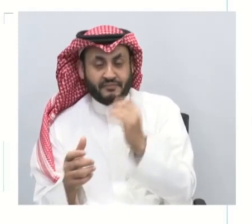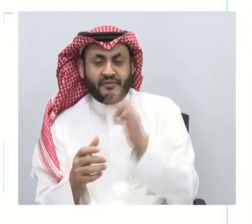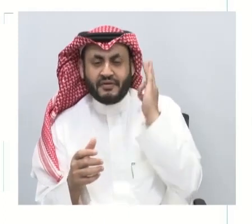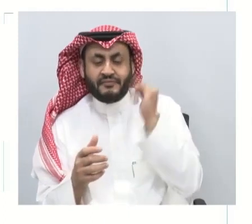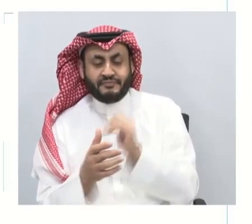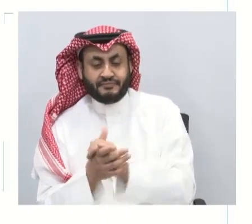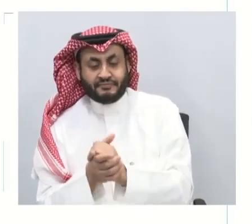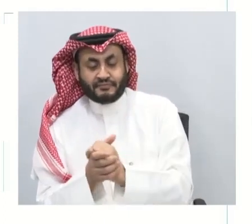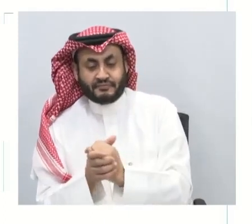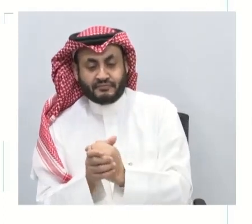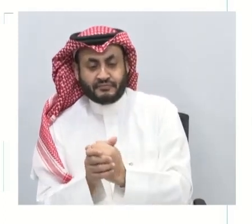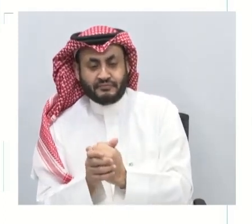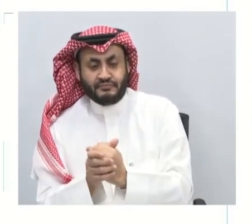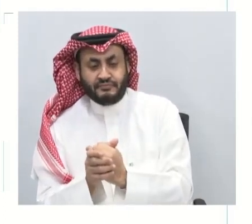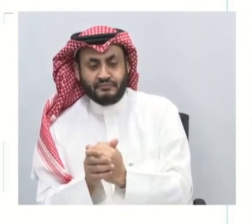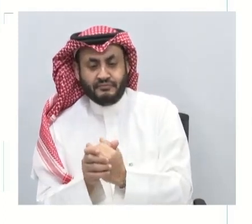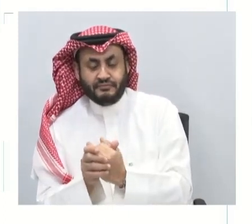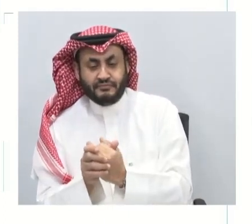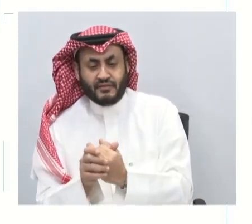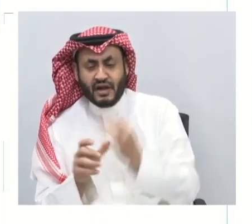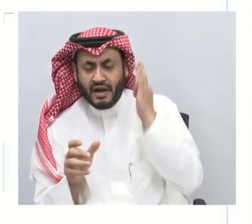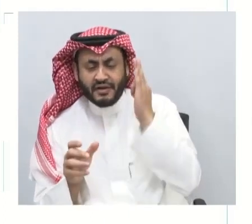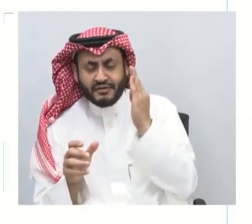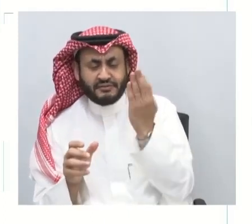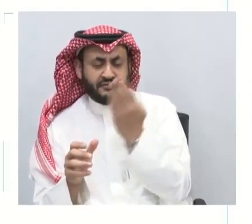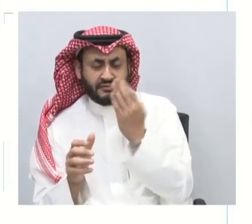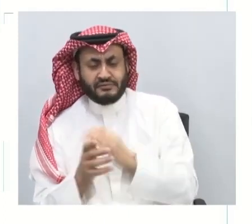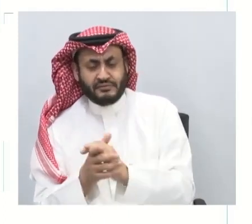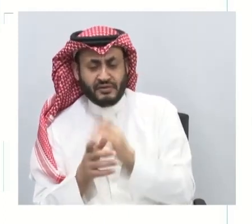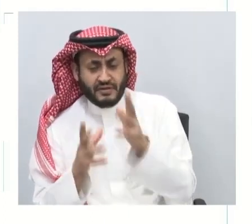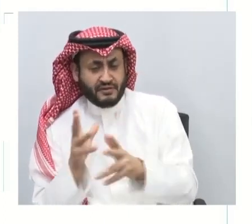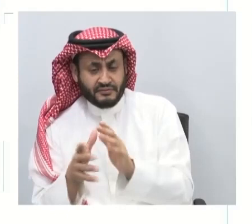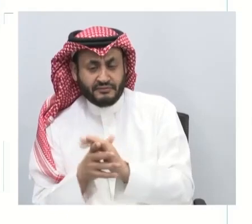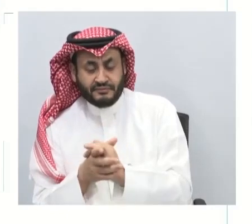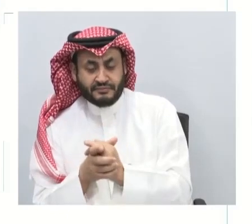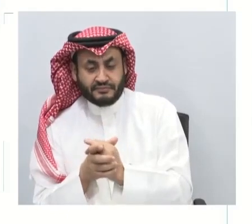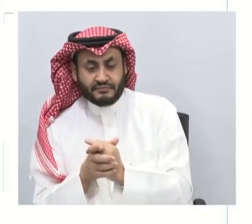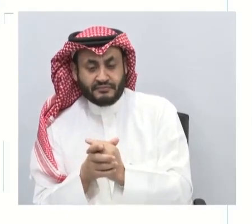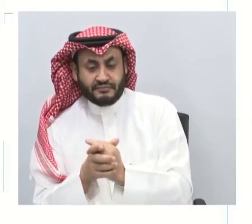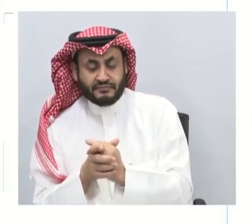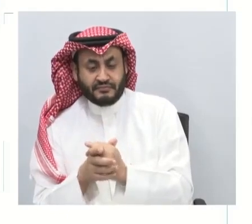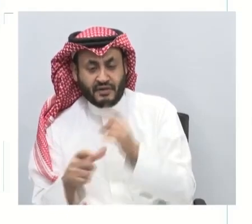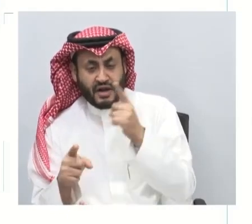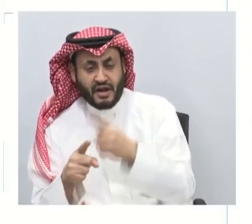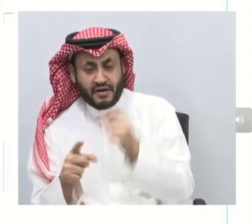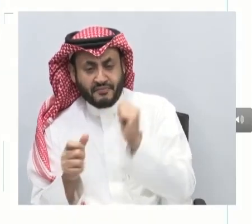listen. Okay, let's now read and listen to the story, as we said before, very quickly.